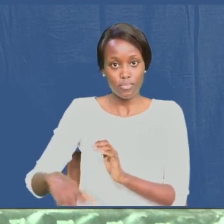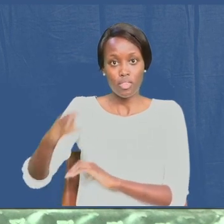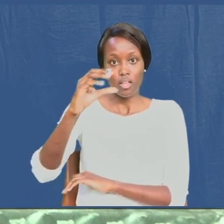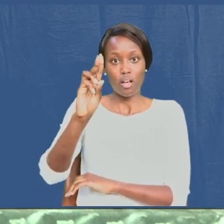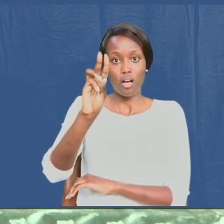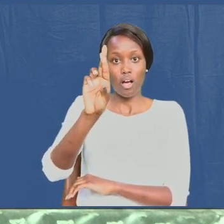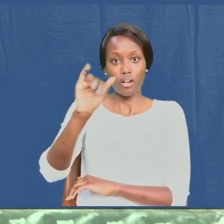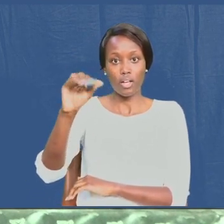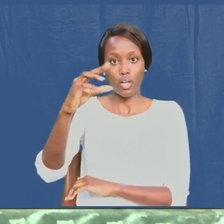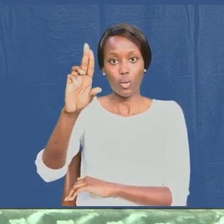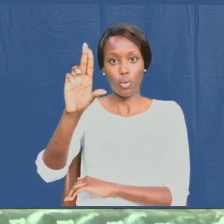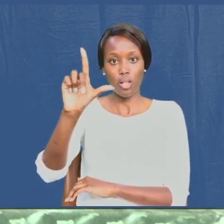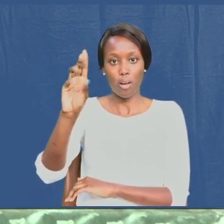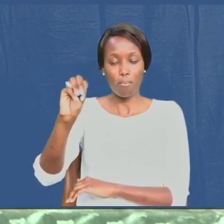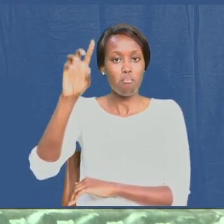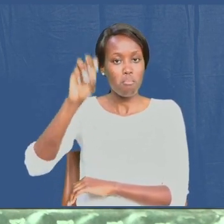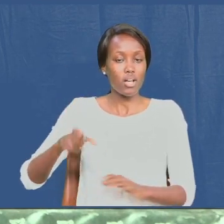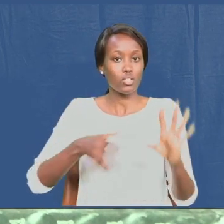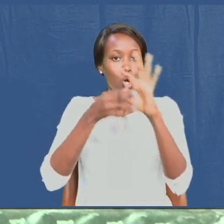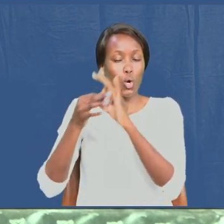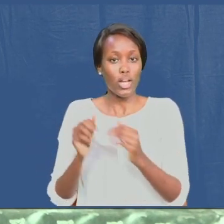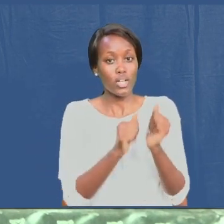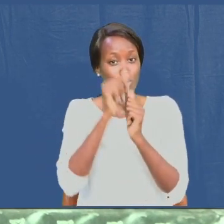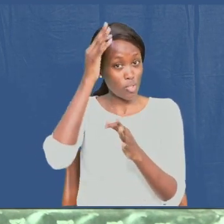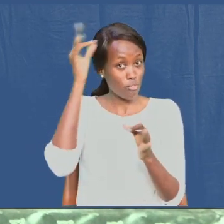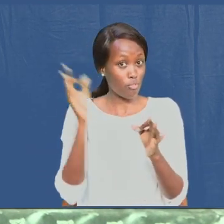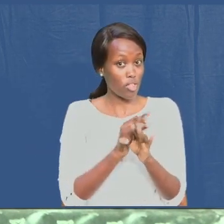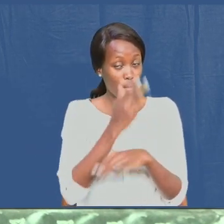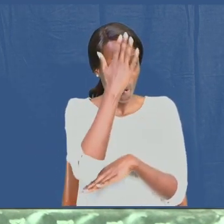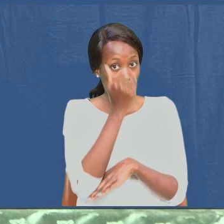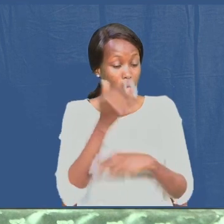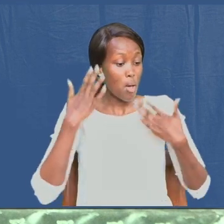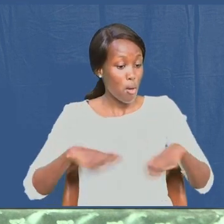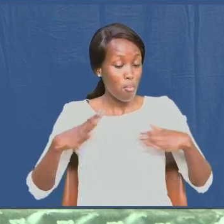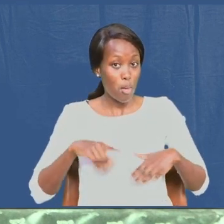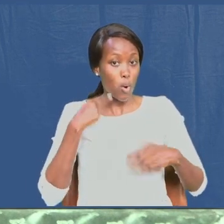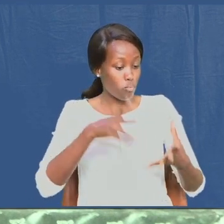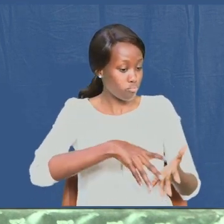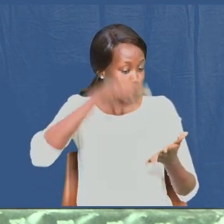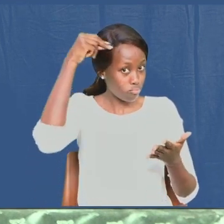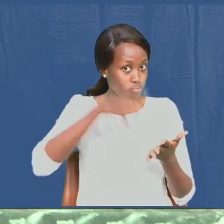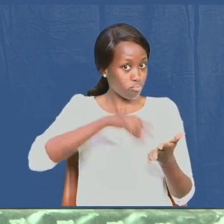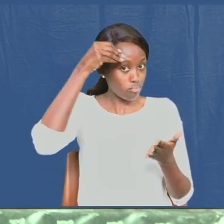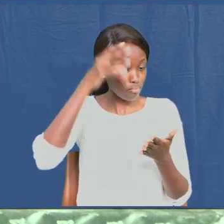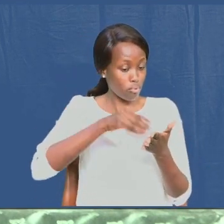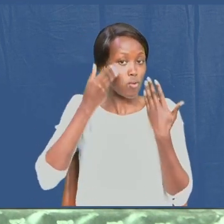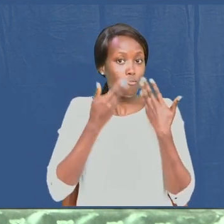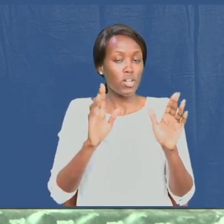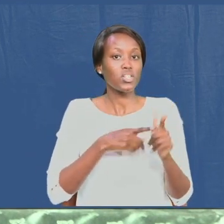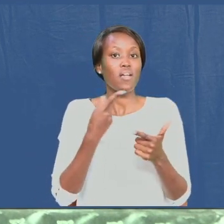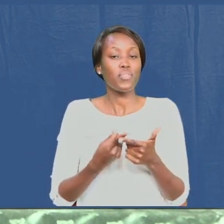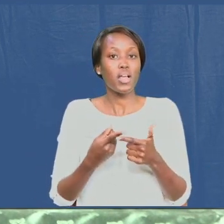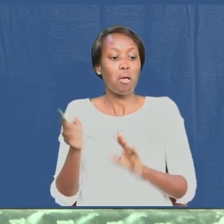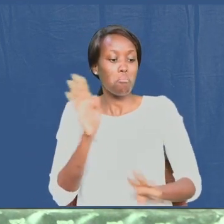faith, because then those who have gone through the curriculum will inculcate beliefs,